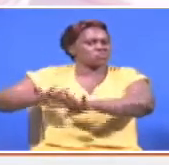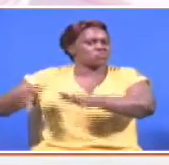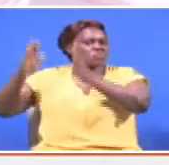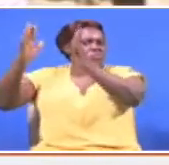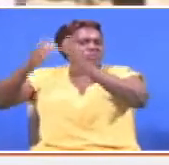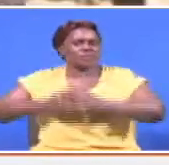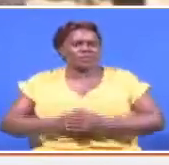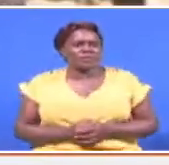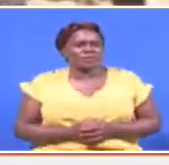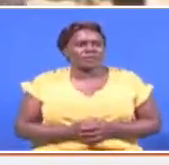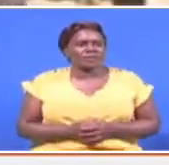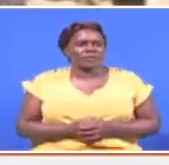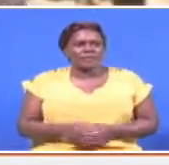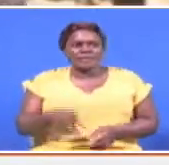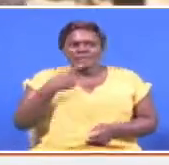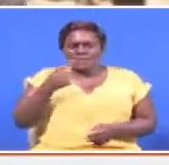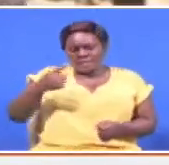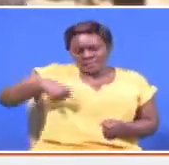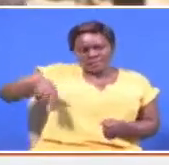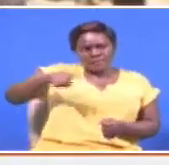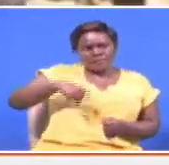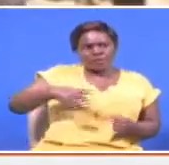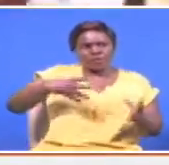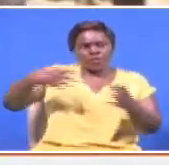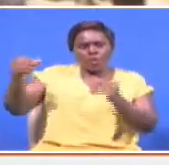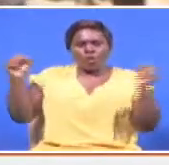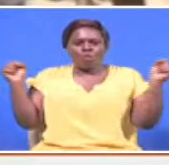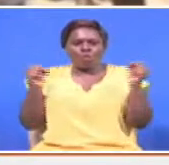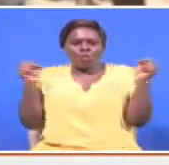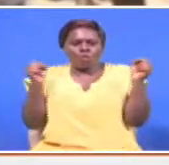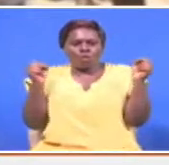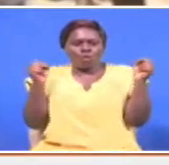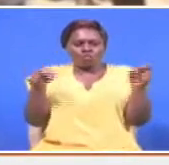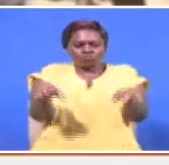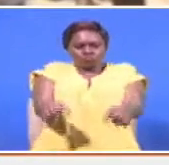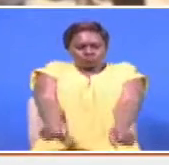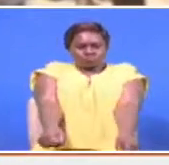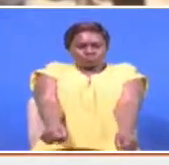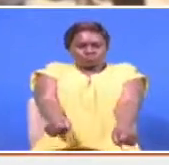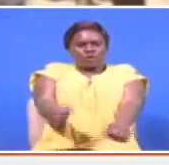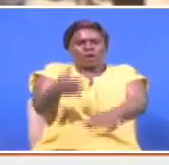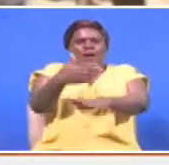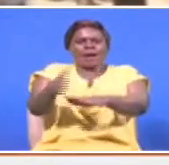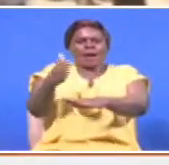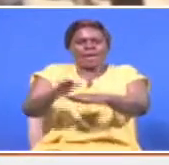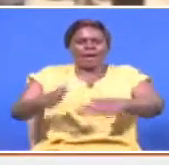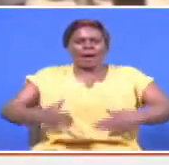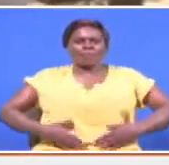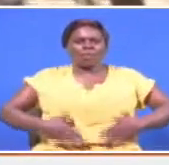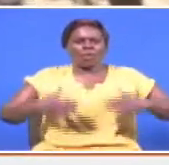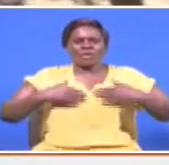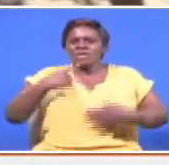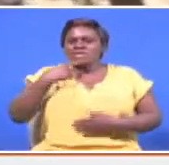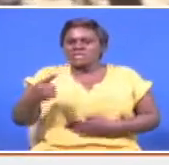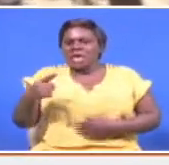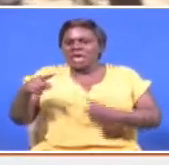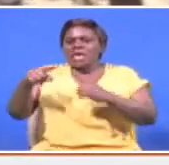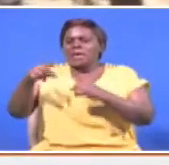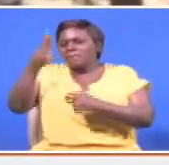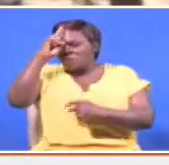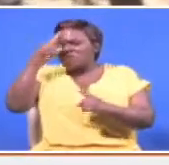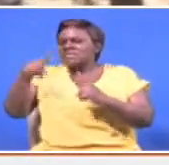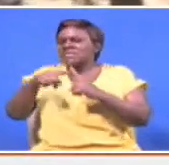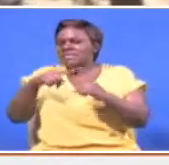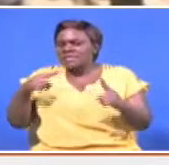wetu hapa. Ati anasema sisi tulienda mortuary, tukaiba mwili, tukasema polisi ndio wameiba hiyo